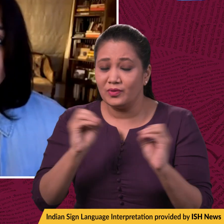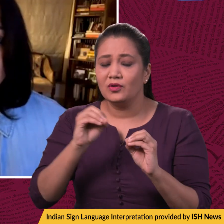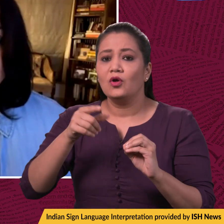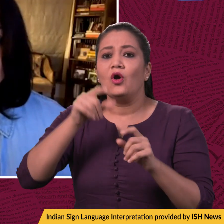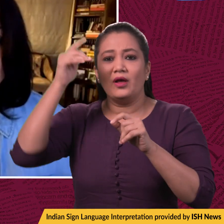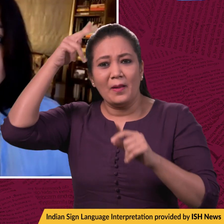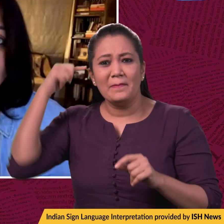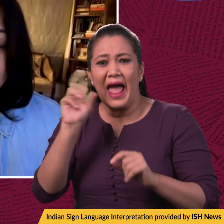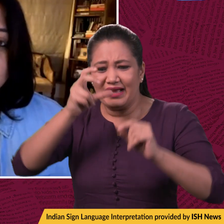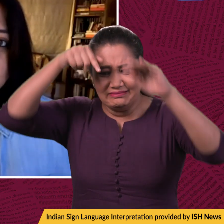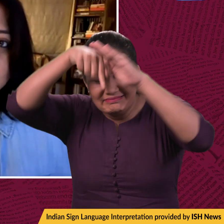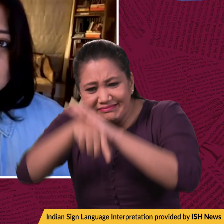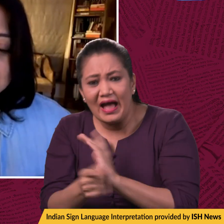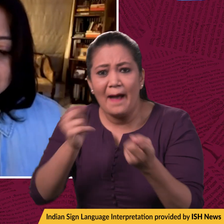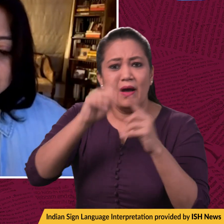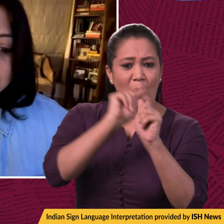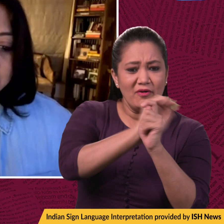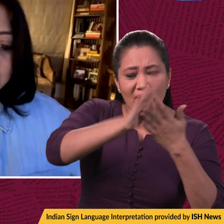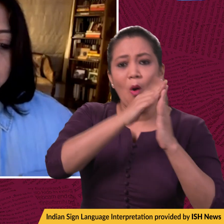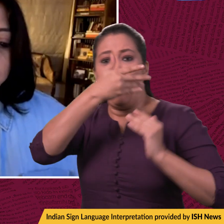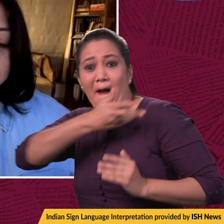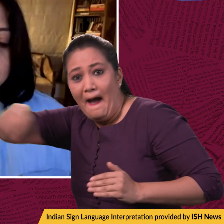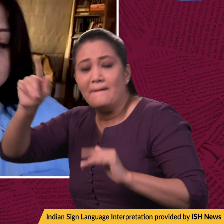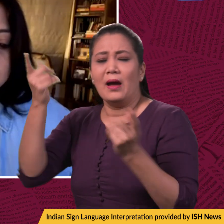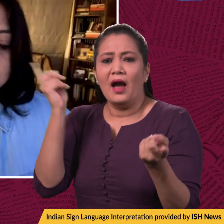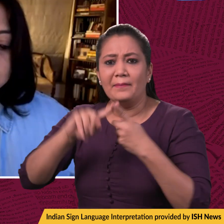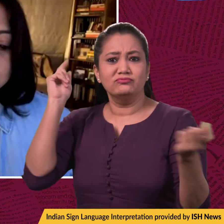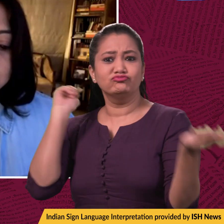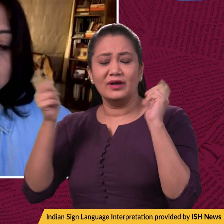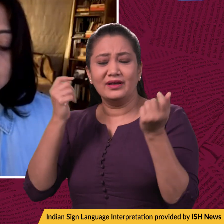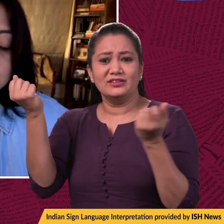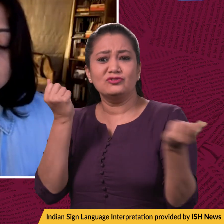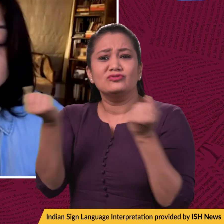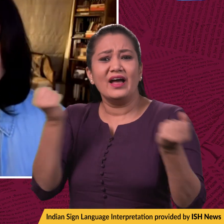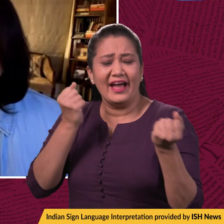in a coal mine who were coming home from work on Saturday were